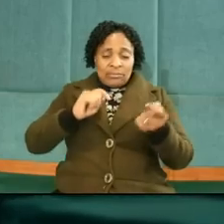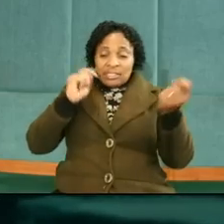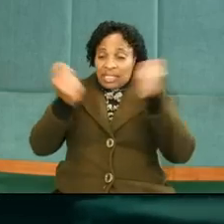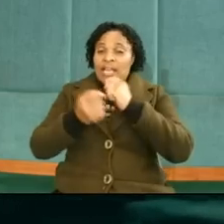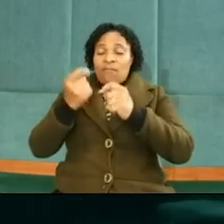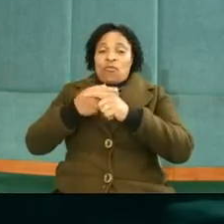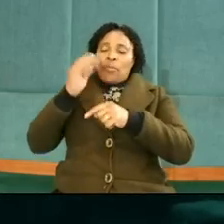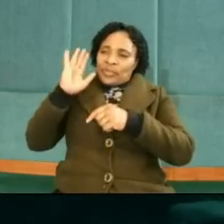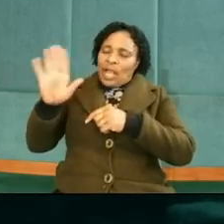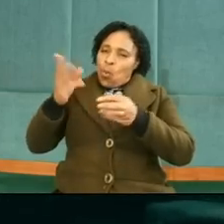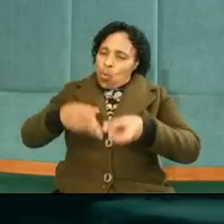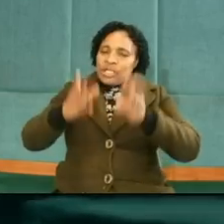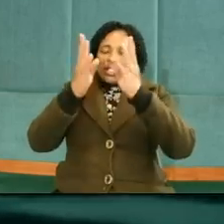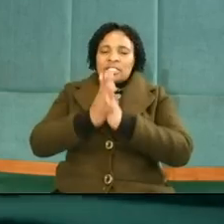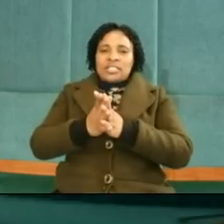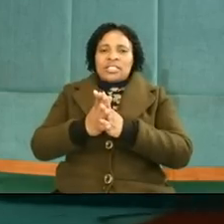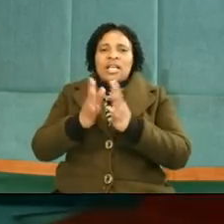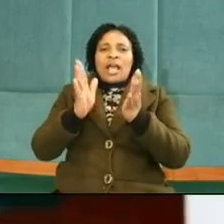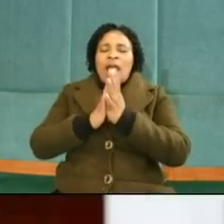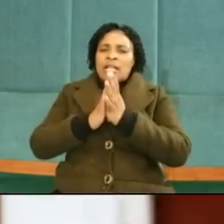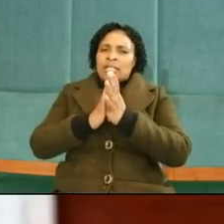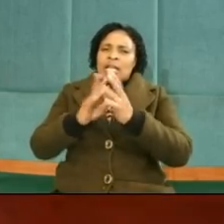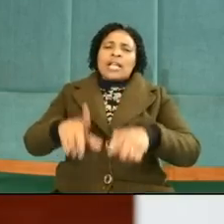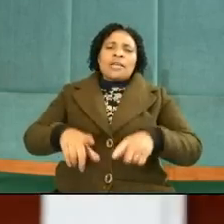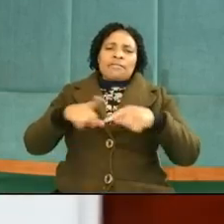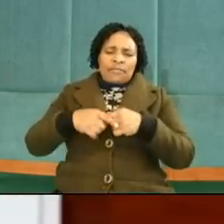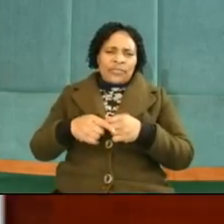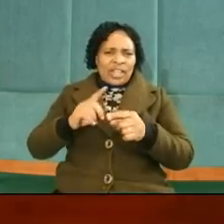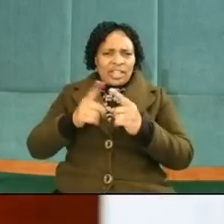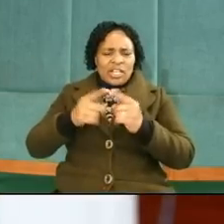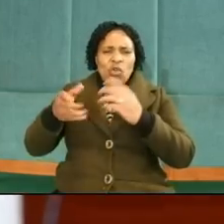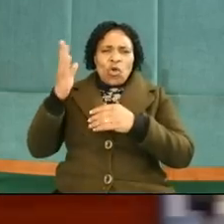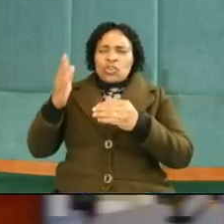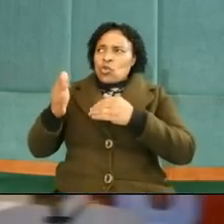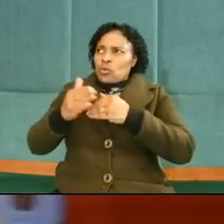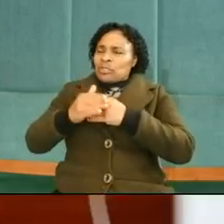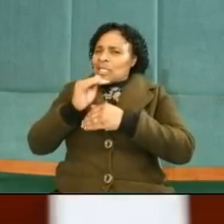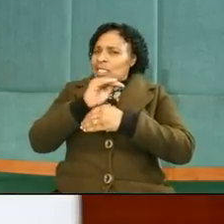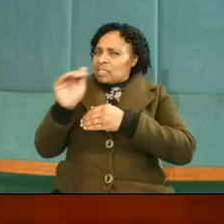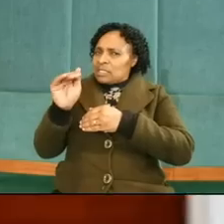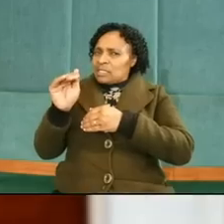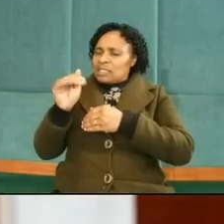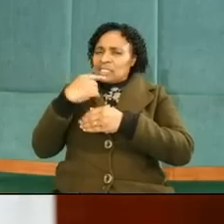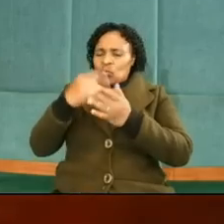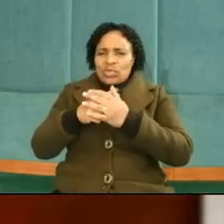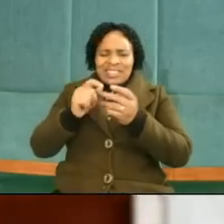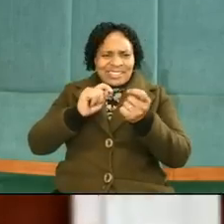his ways and what? Live. And then God, almost like an appeal, says,